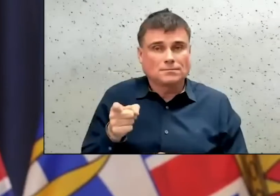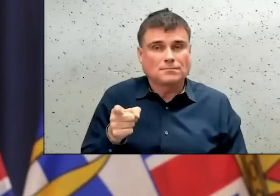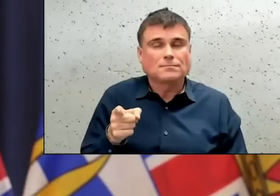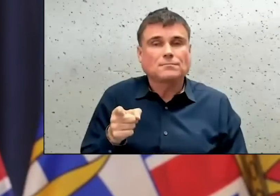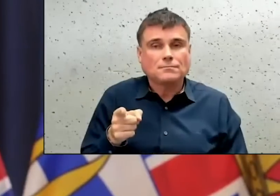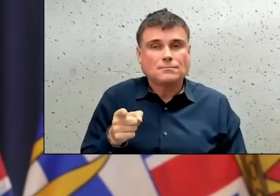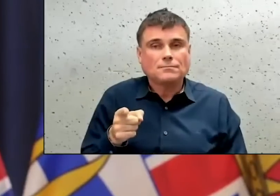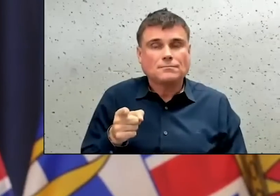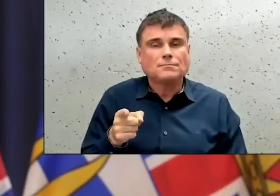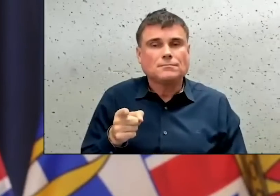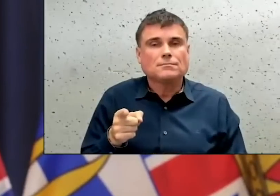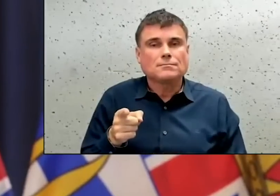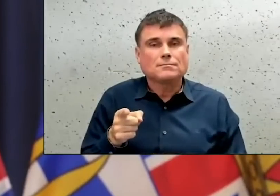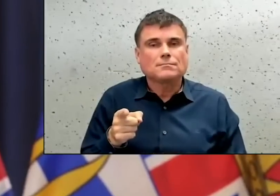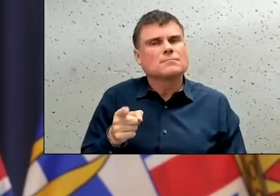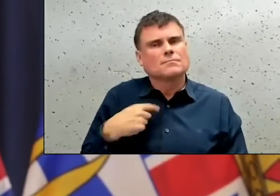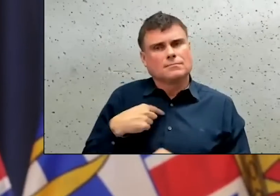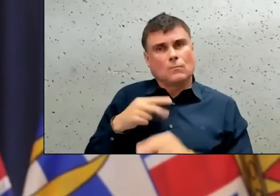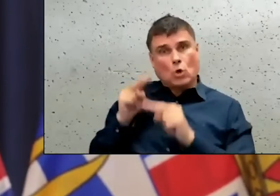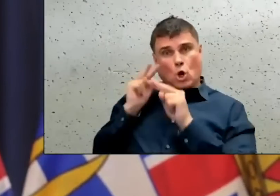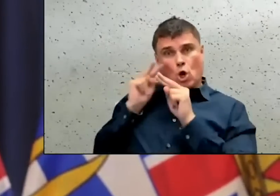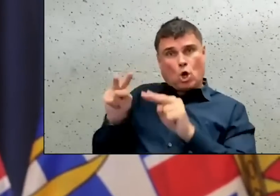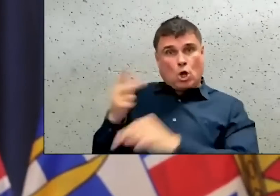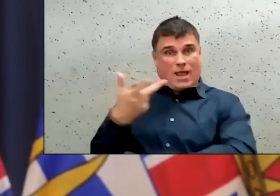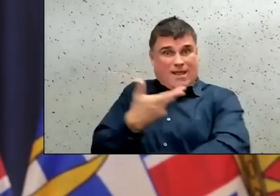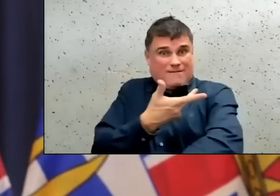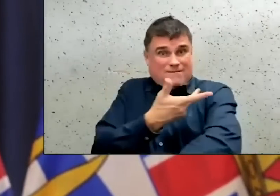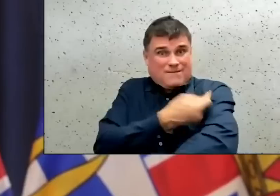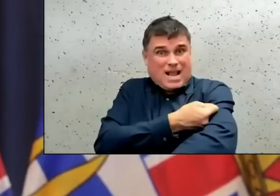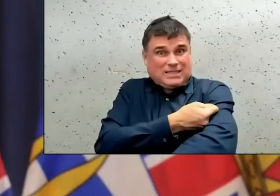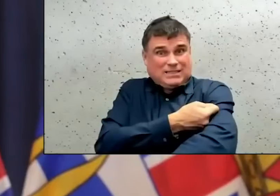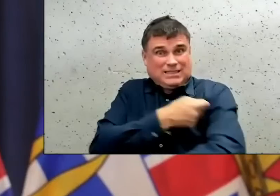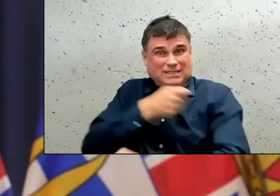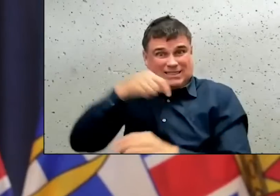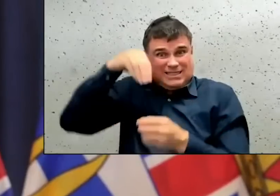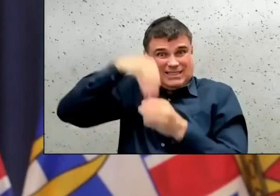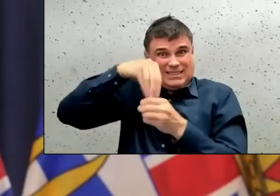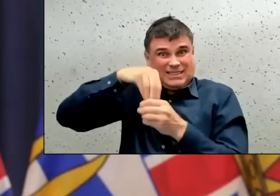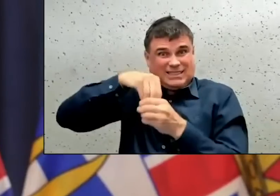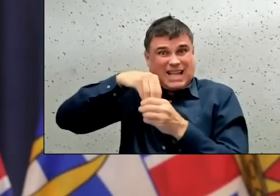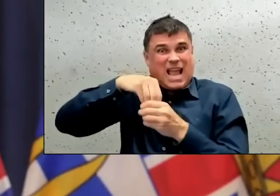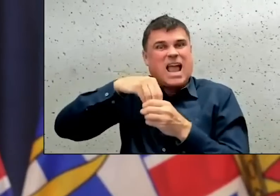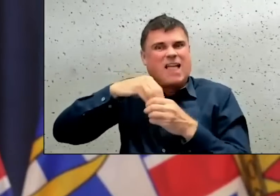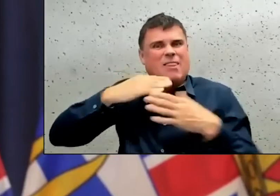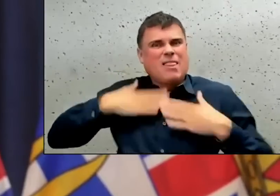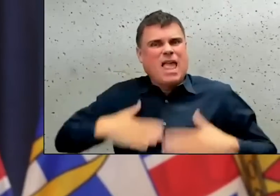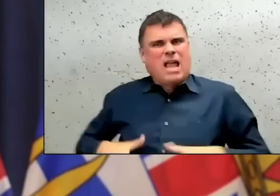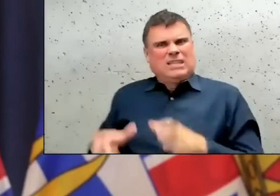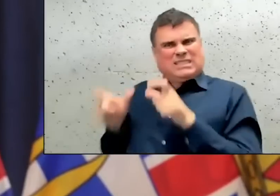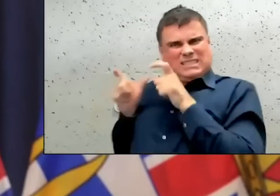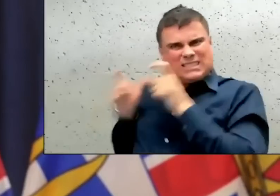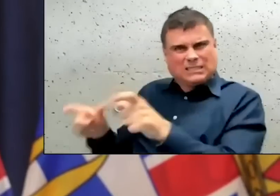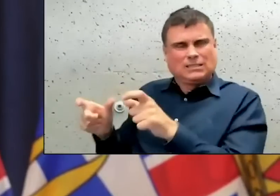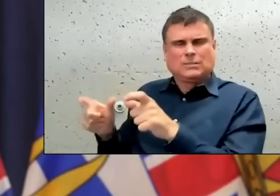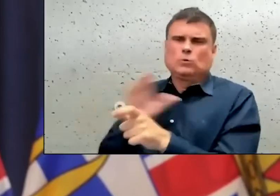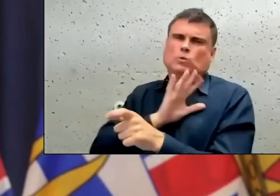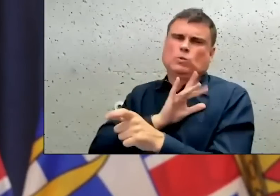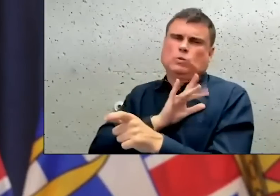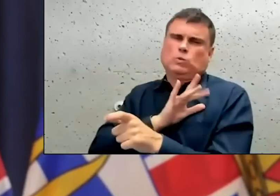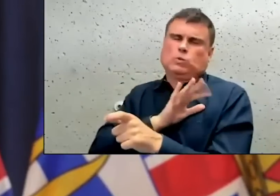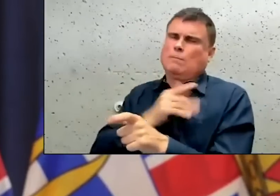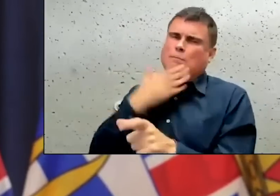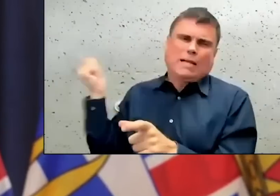antigen that is in a vaccine. So that gives the most prudent response to be able to protect people with a known